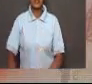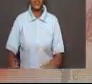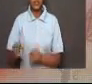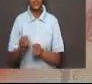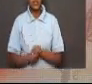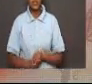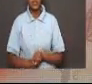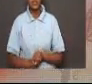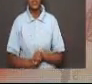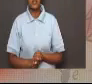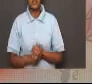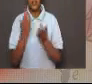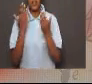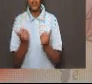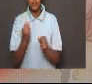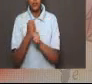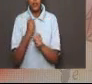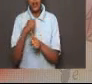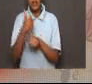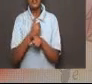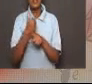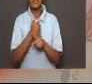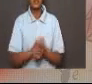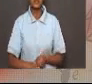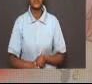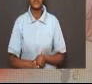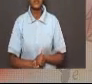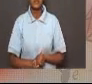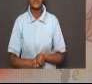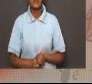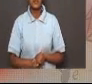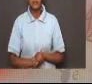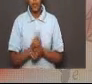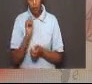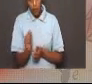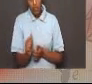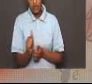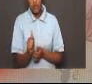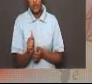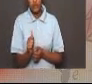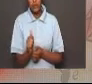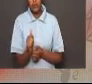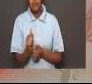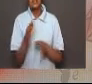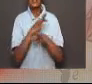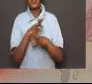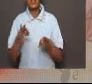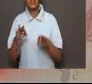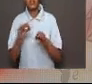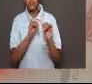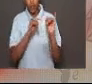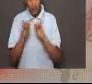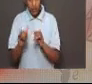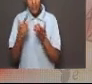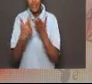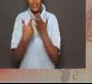Students, let us do an activity. In a moment, sentences regarding